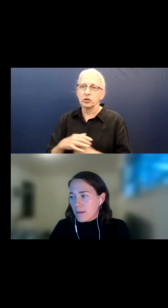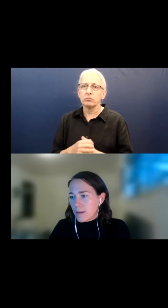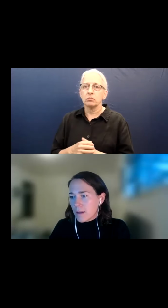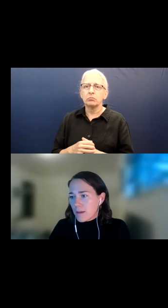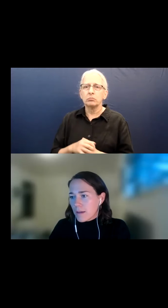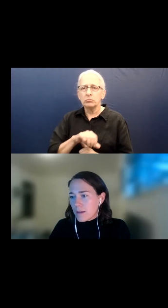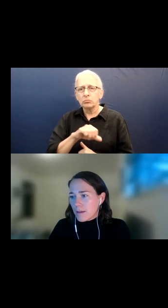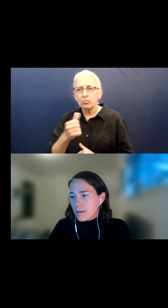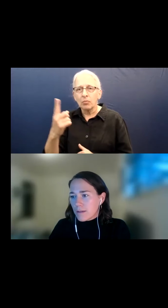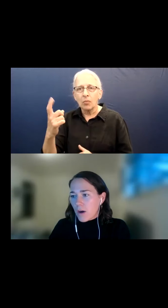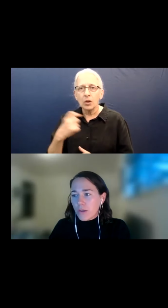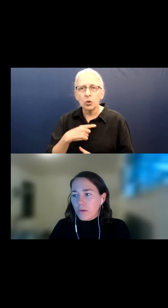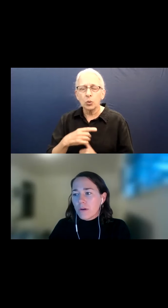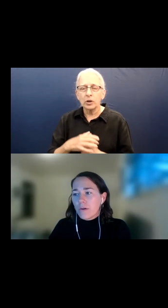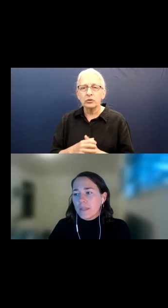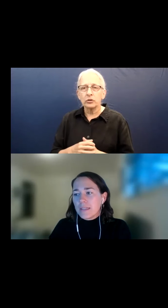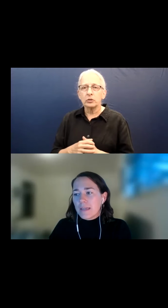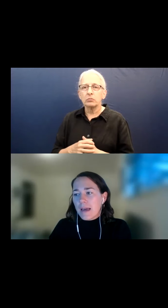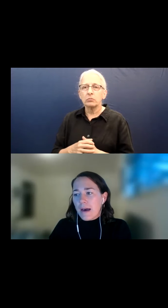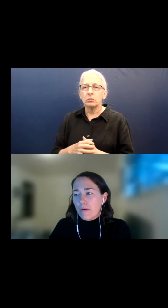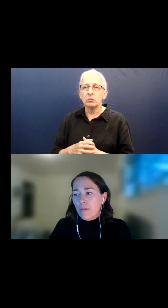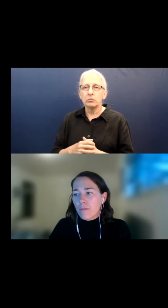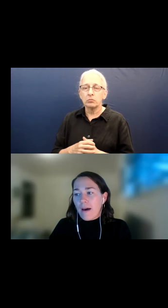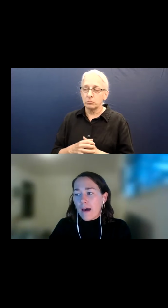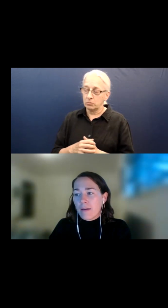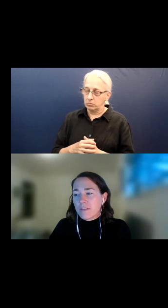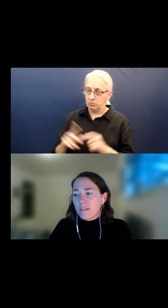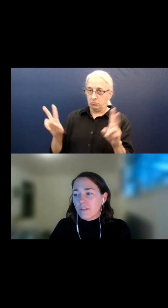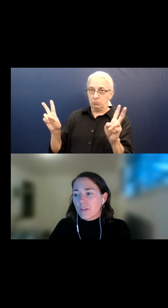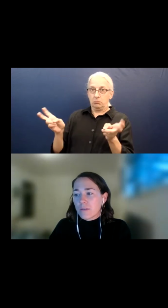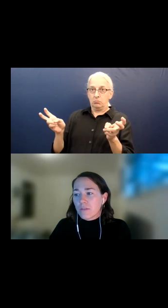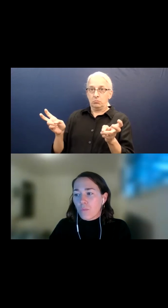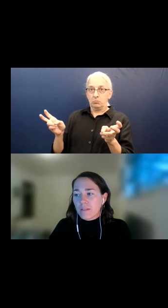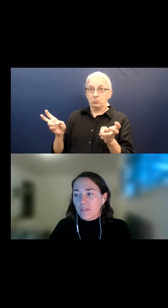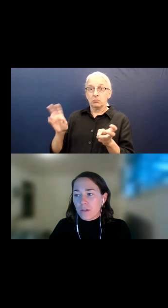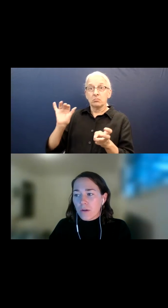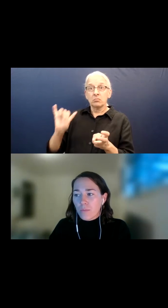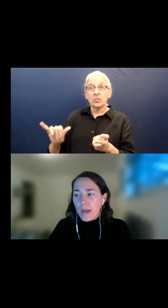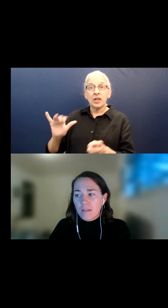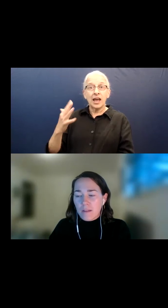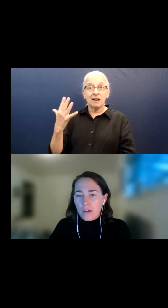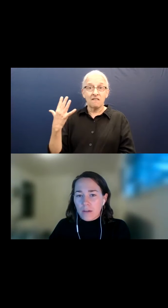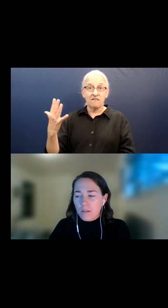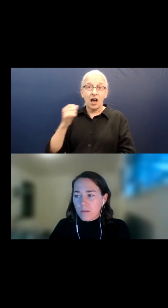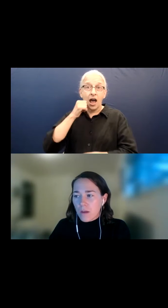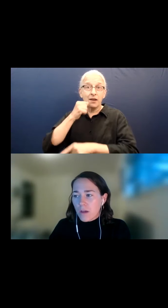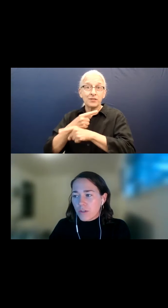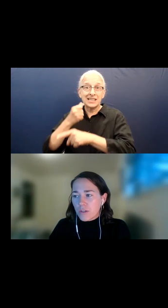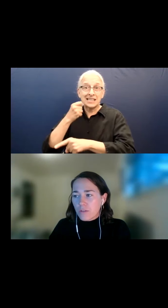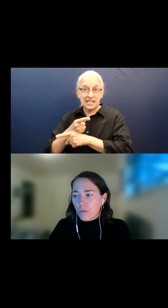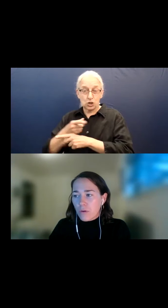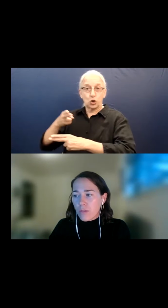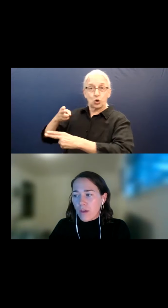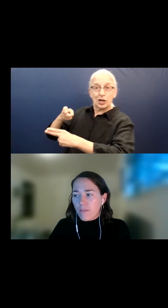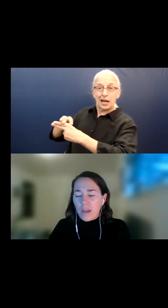one. Are you going to take out the Five Sisters Western red cedars